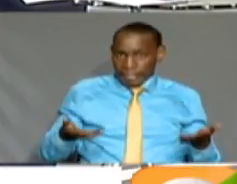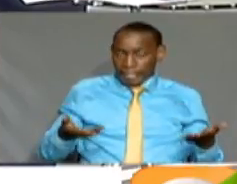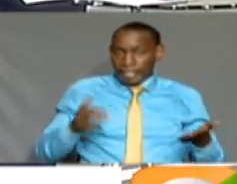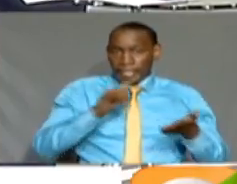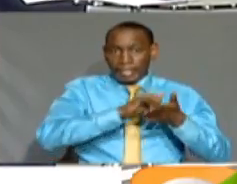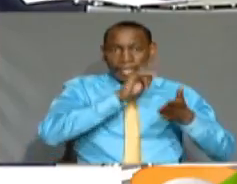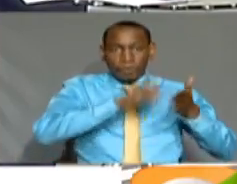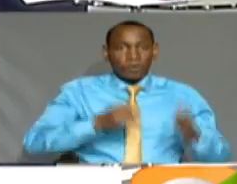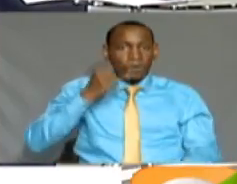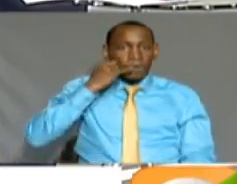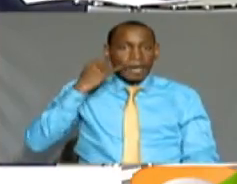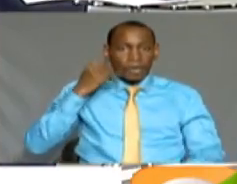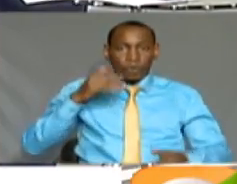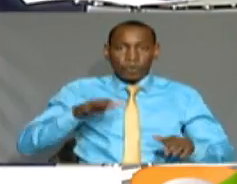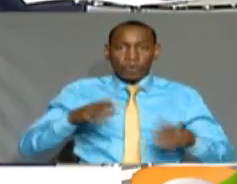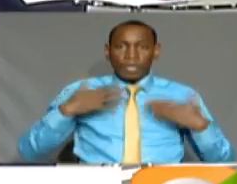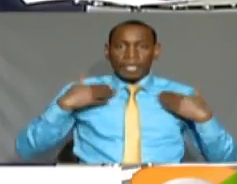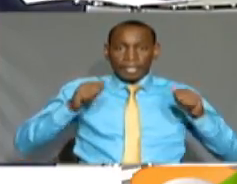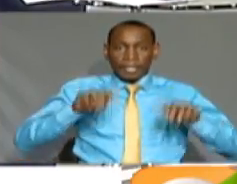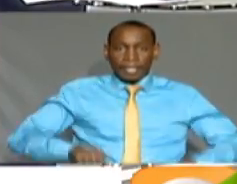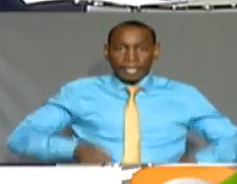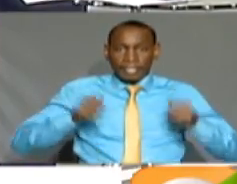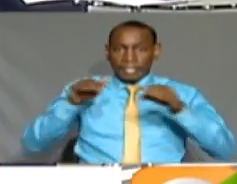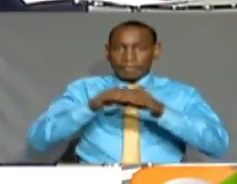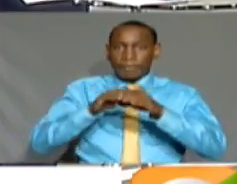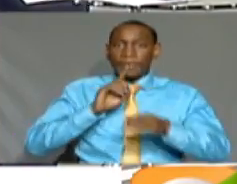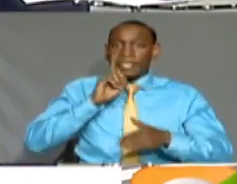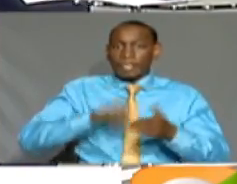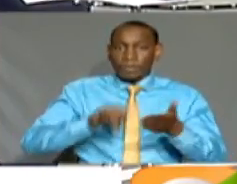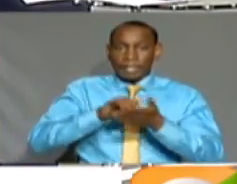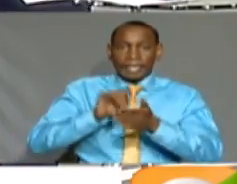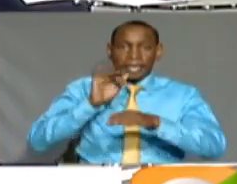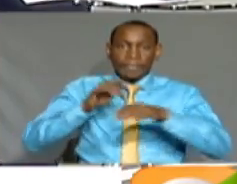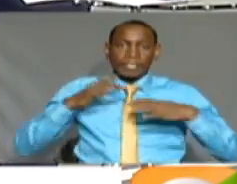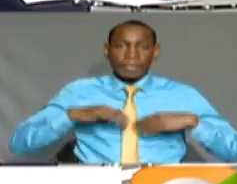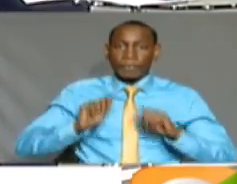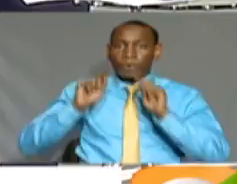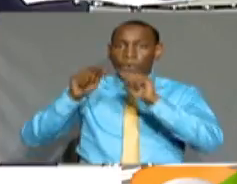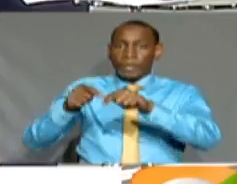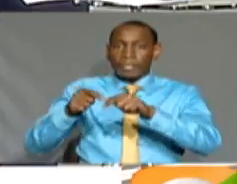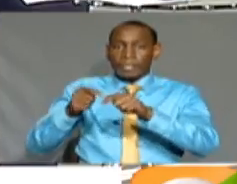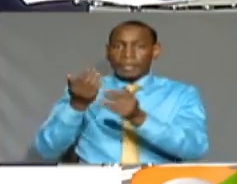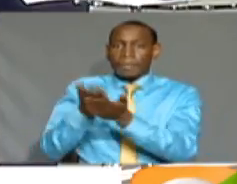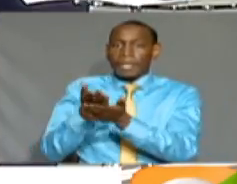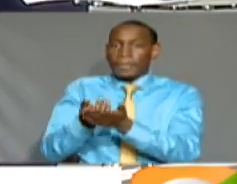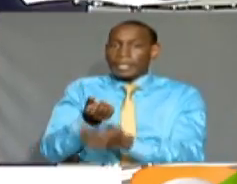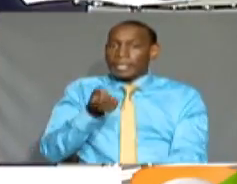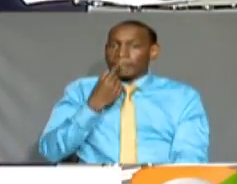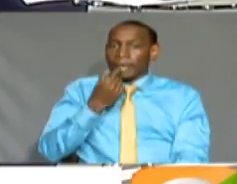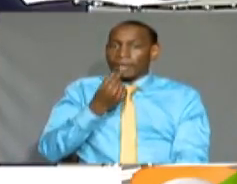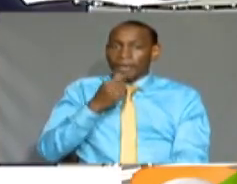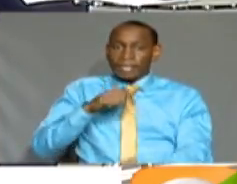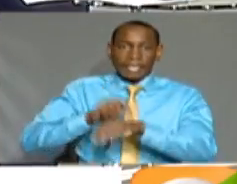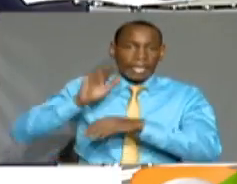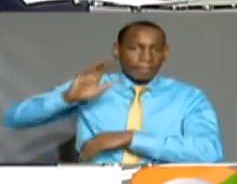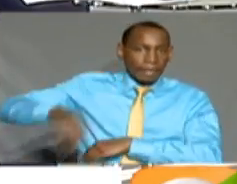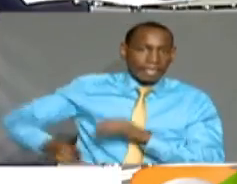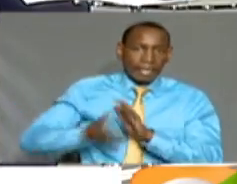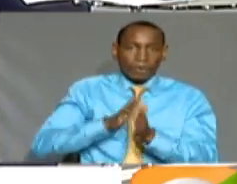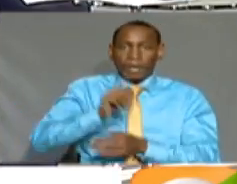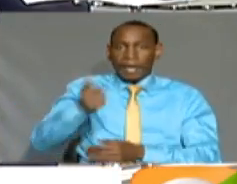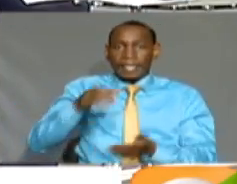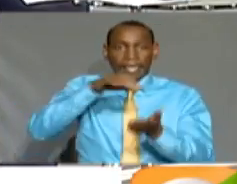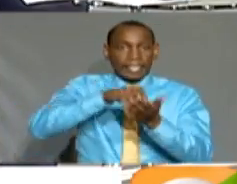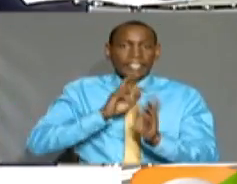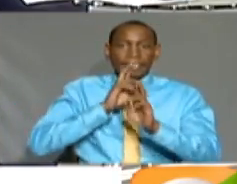that the Nakuru Health Executive Member Kariuki Gashui said that the victim sought medical care when it was already too late and that no other case